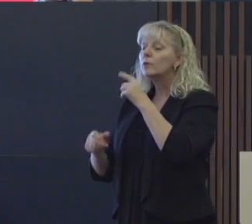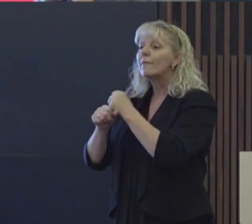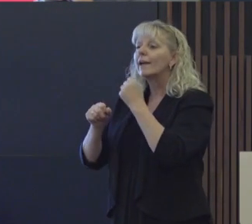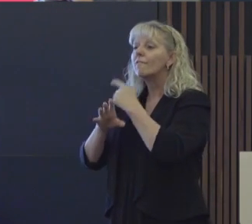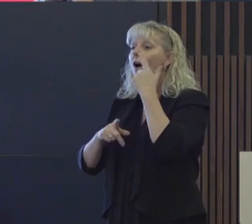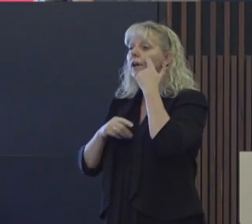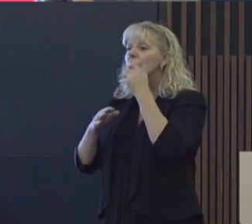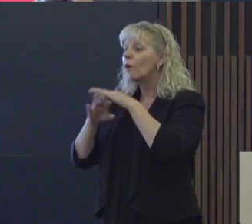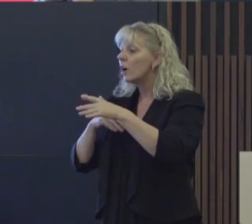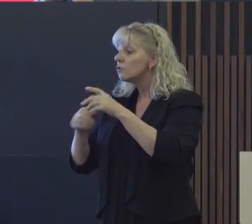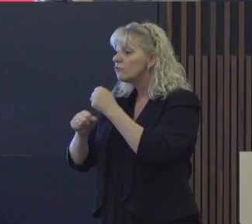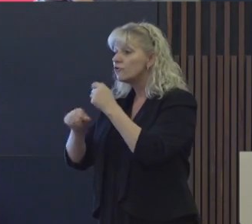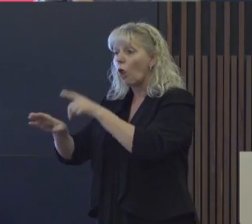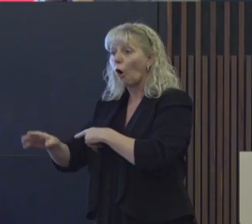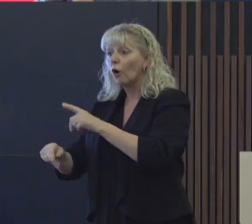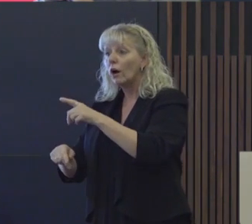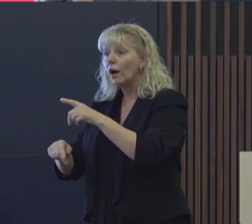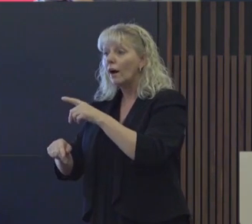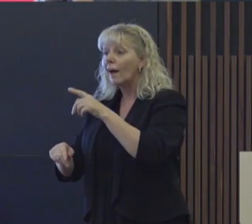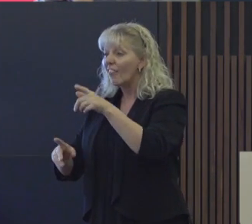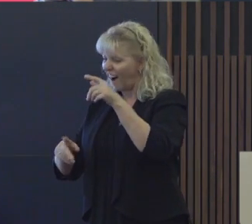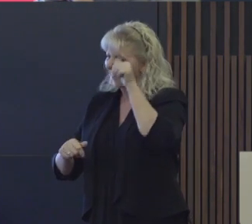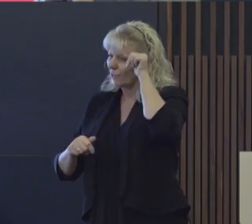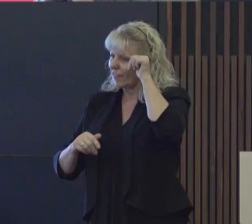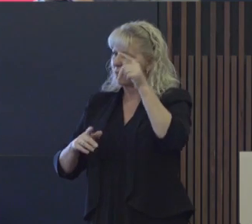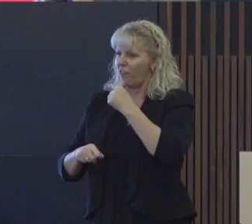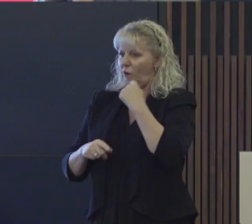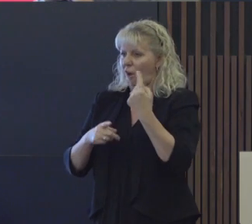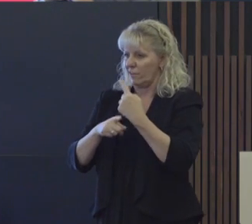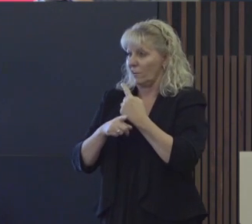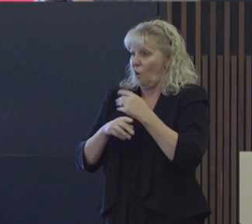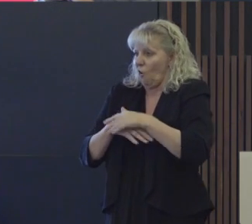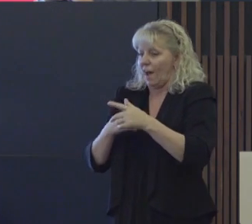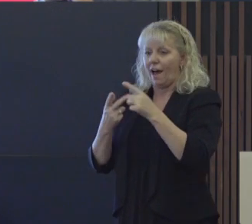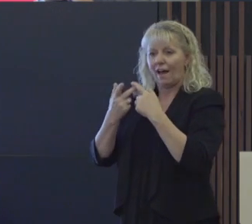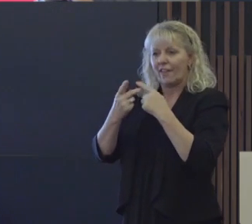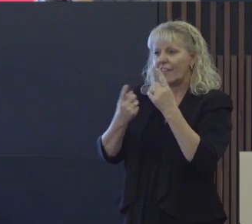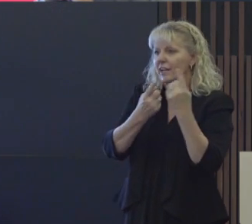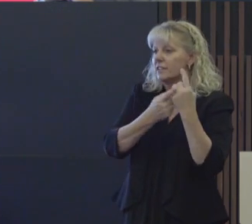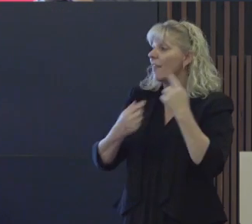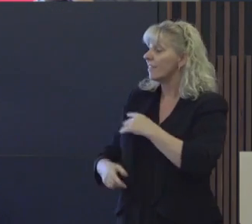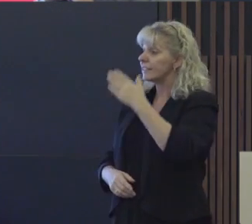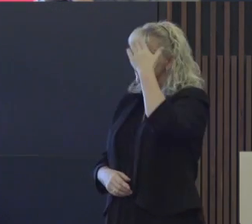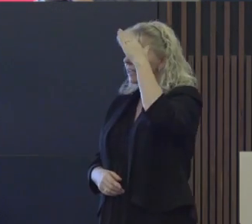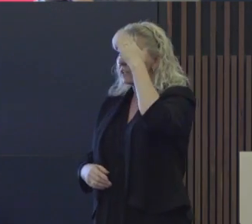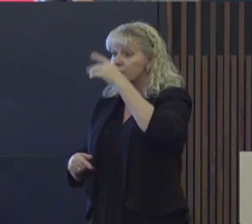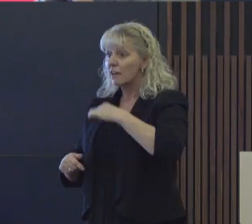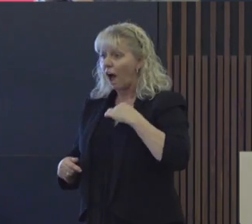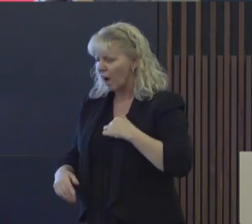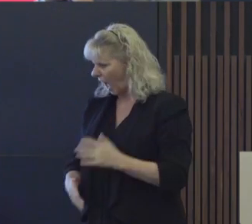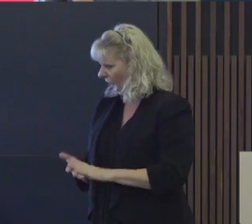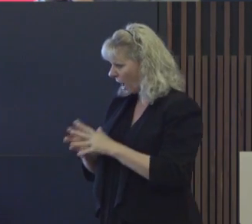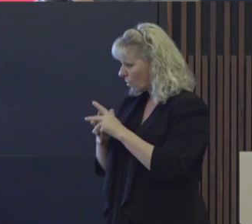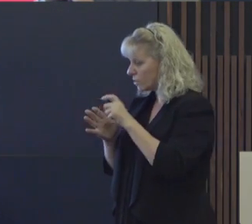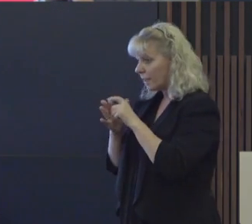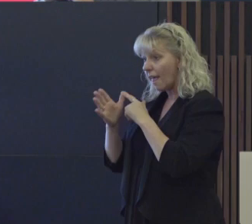actually they knew they were lying about other things because the senior staff were just really angry that I'd done this to them. How